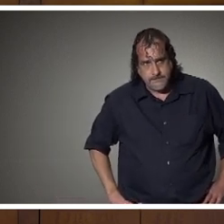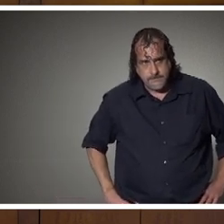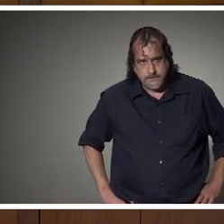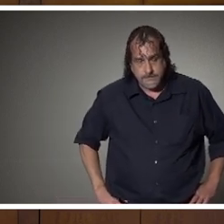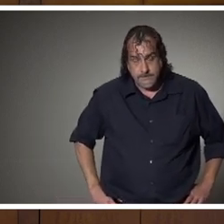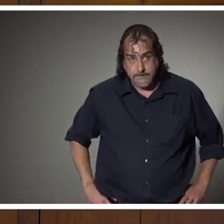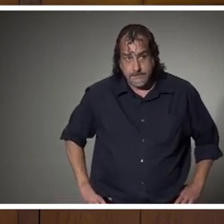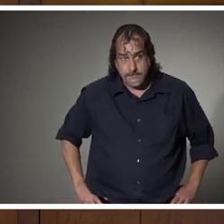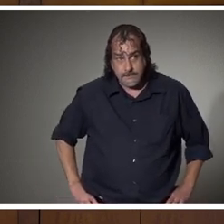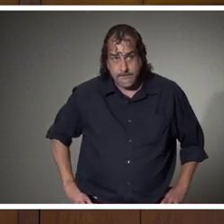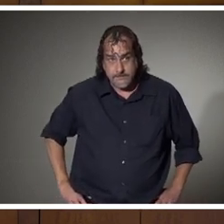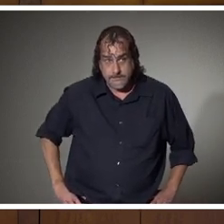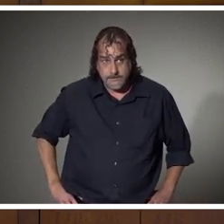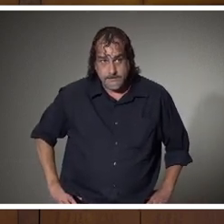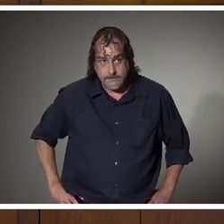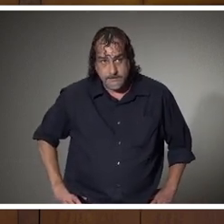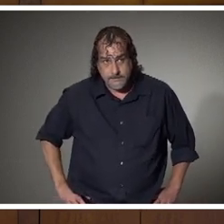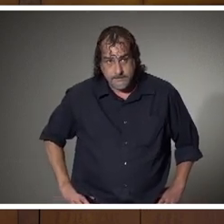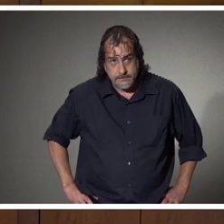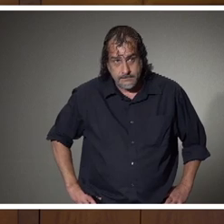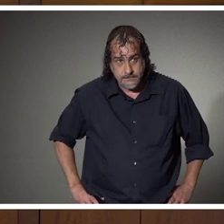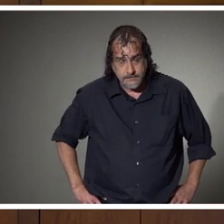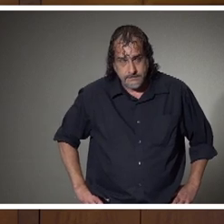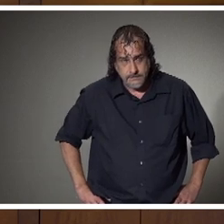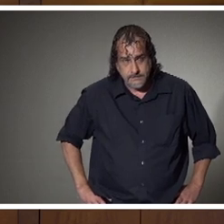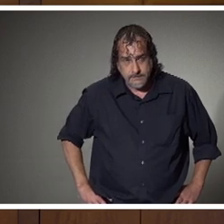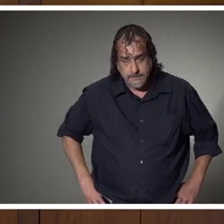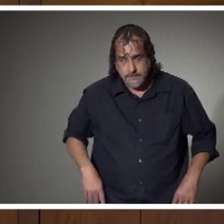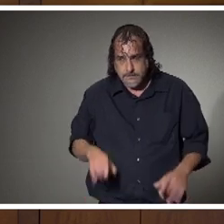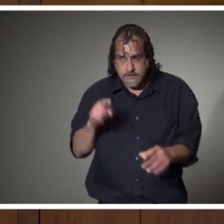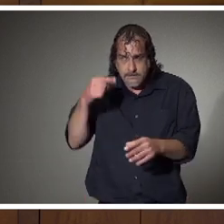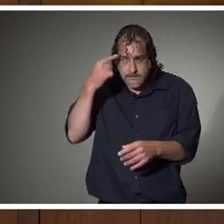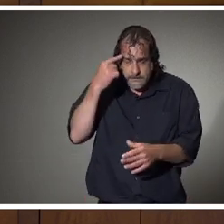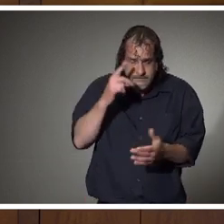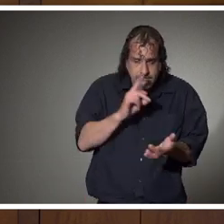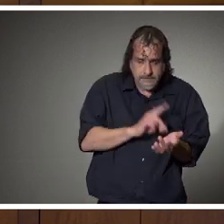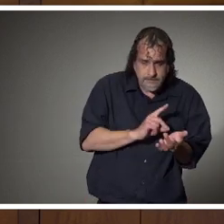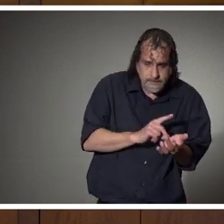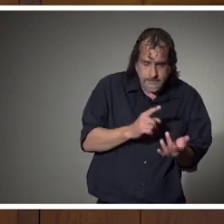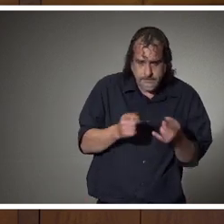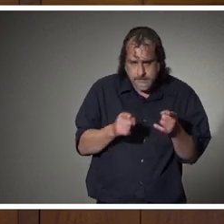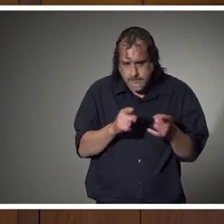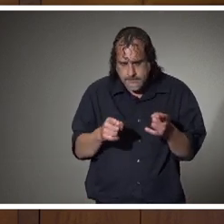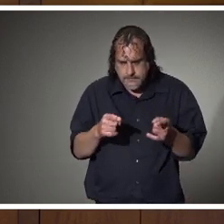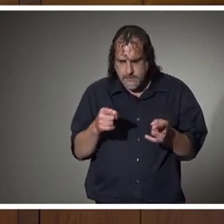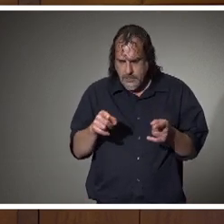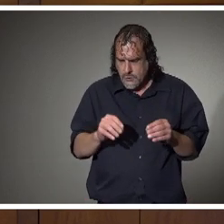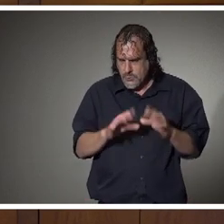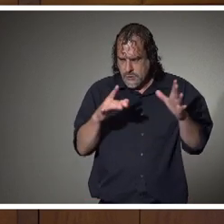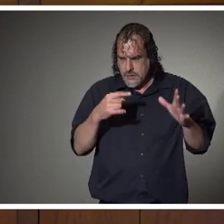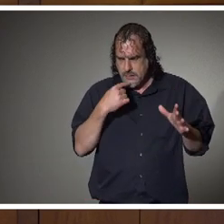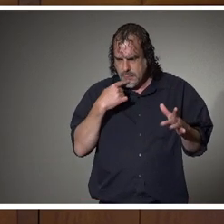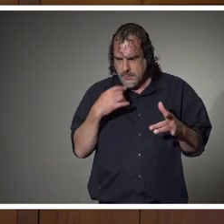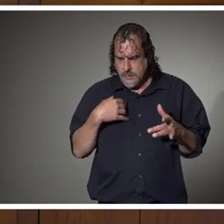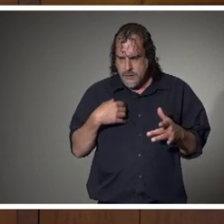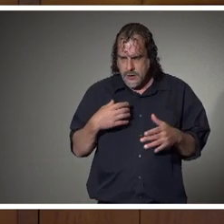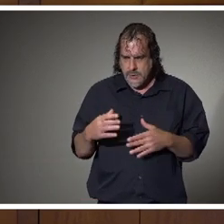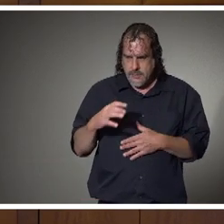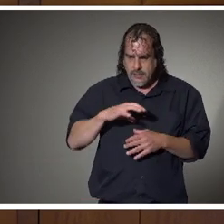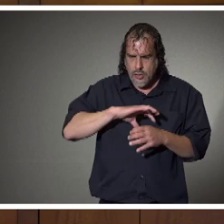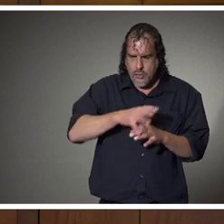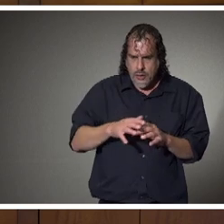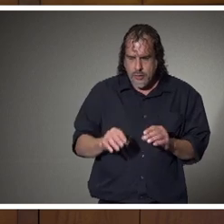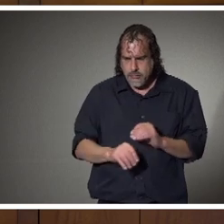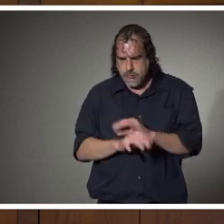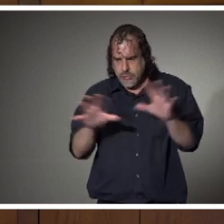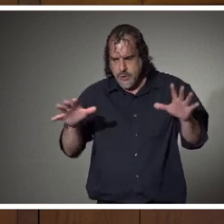Yeah, I wonder if the governor or Dr. Dobbs could definitively say whether there are any coronavirus outbreaks at